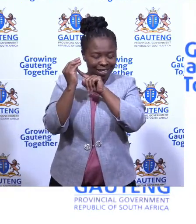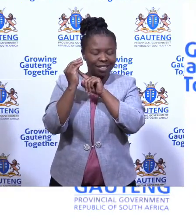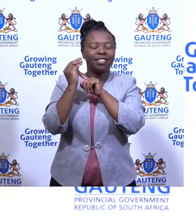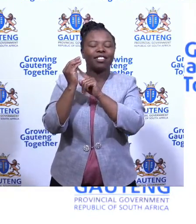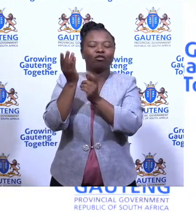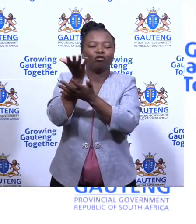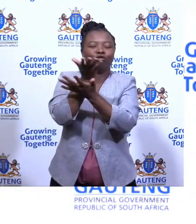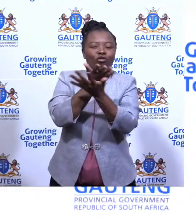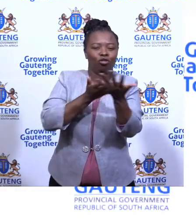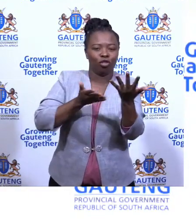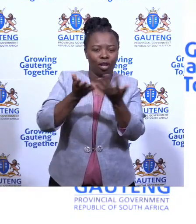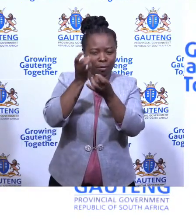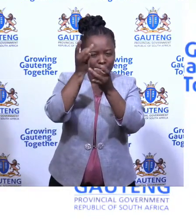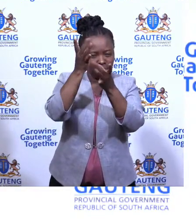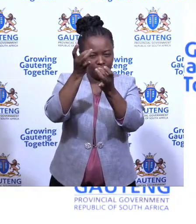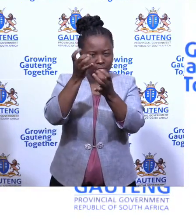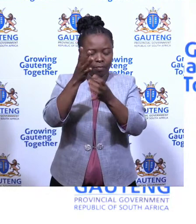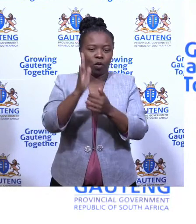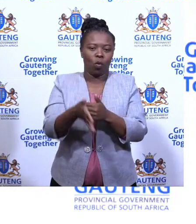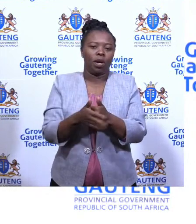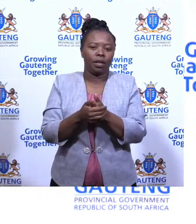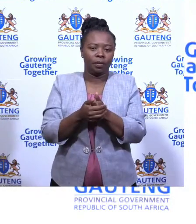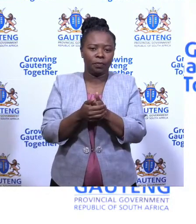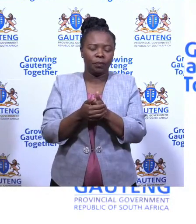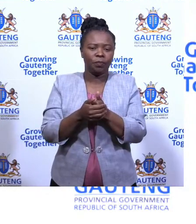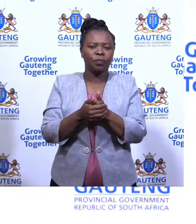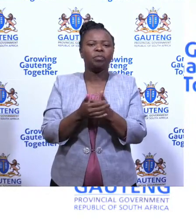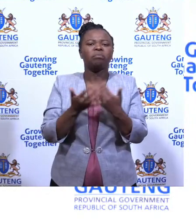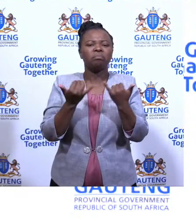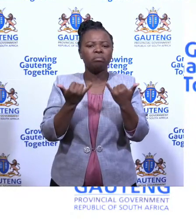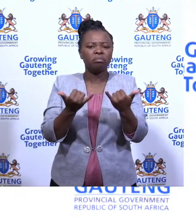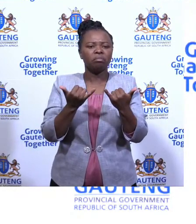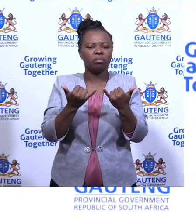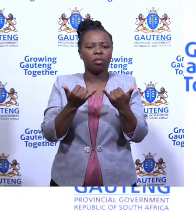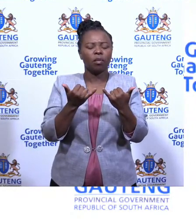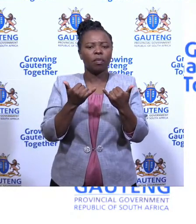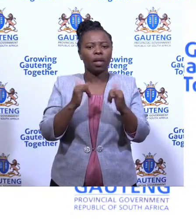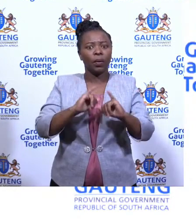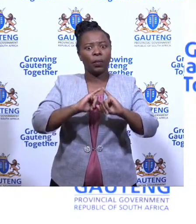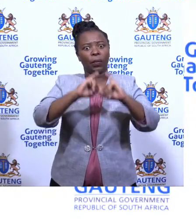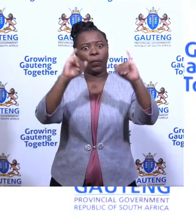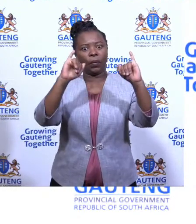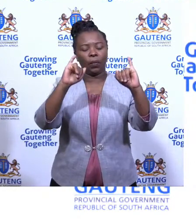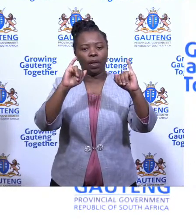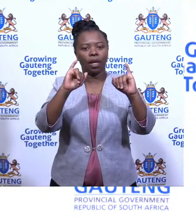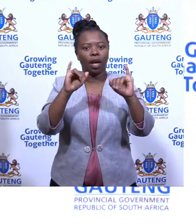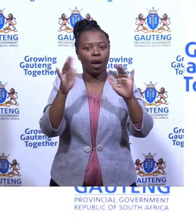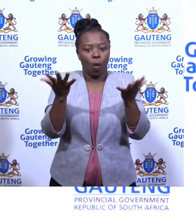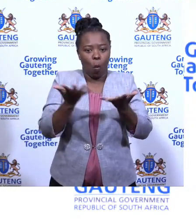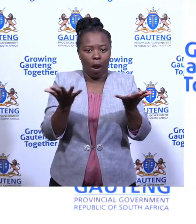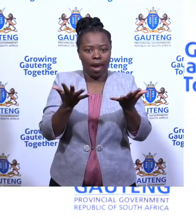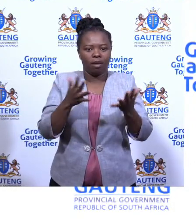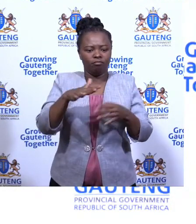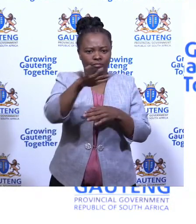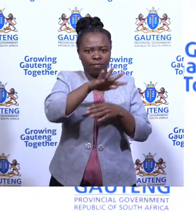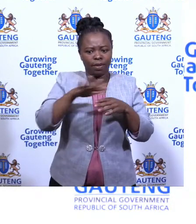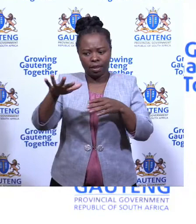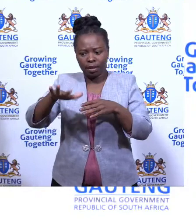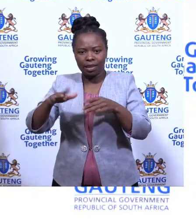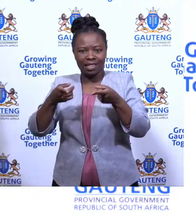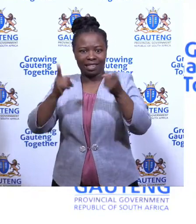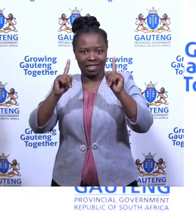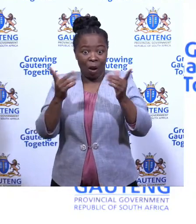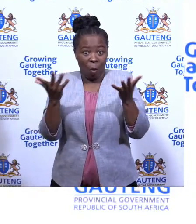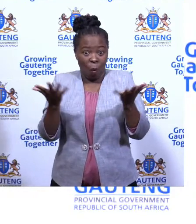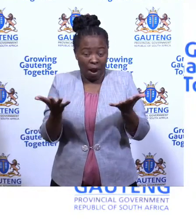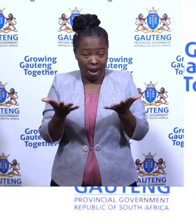So where are the signposts that need to be watched? Where are the blind spots? Where are we